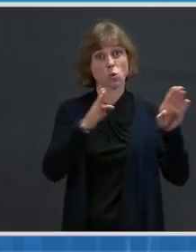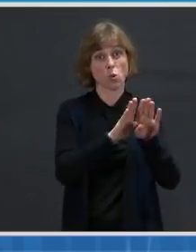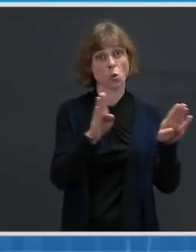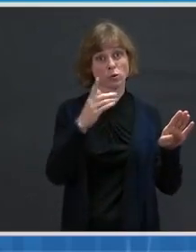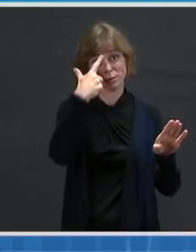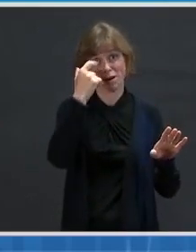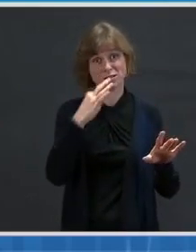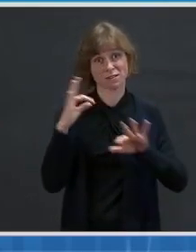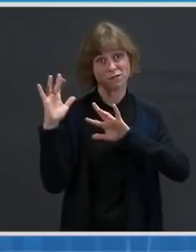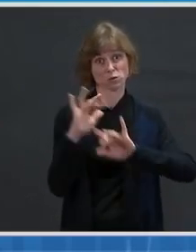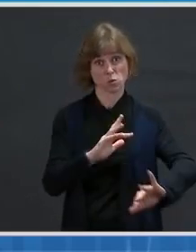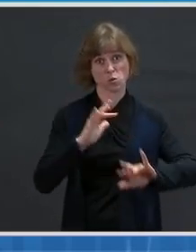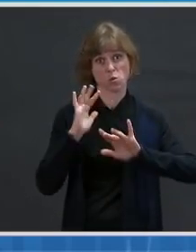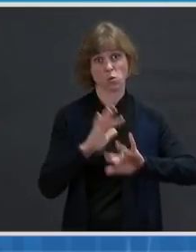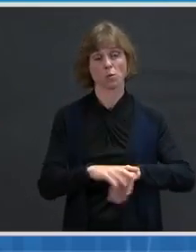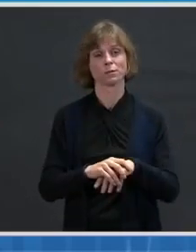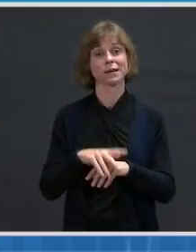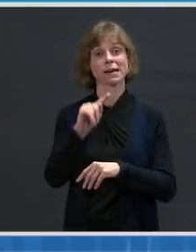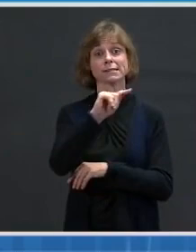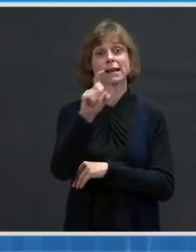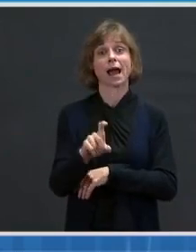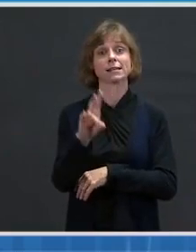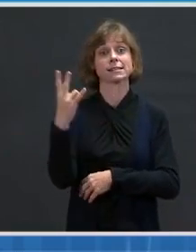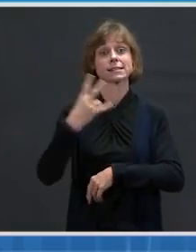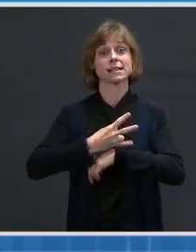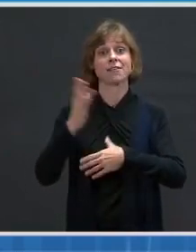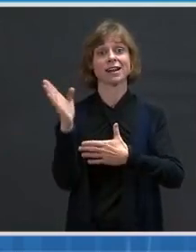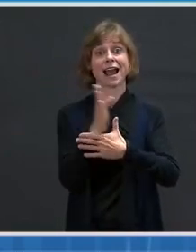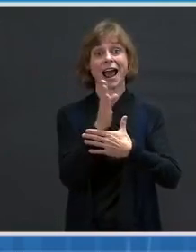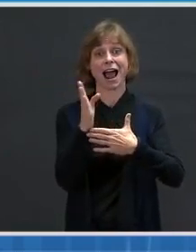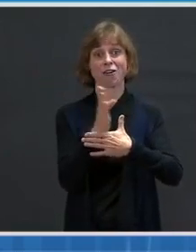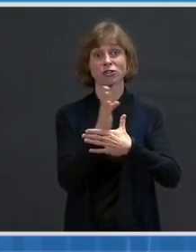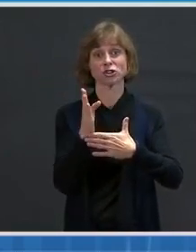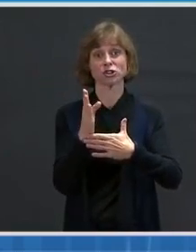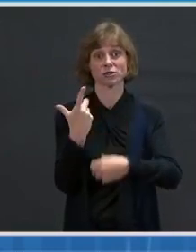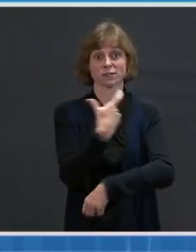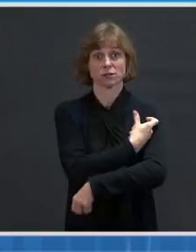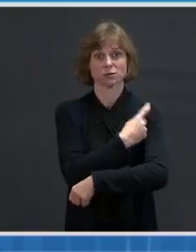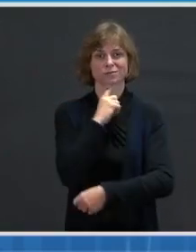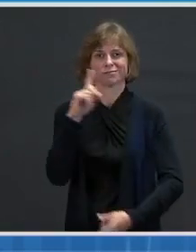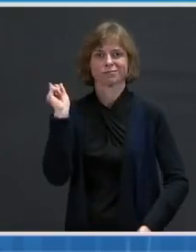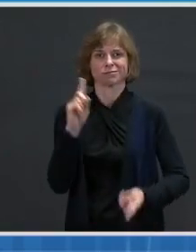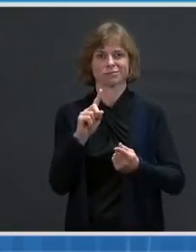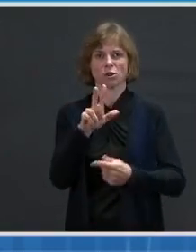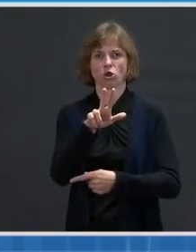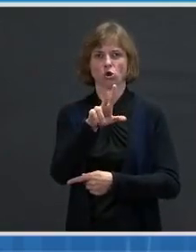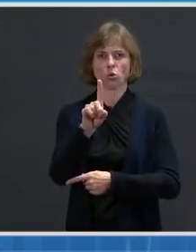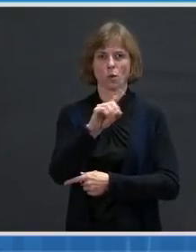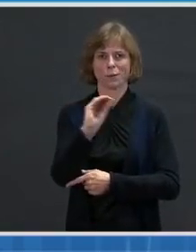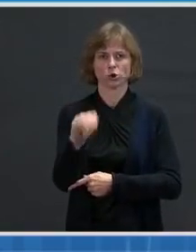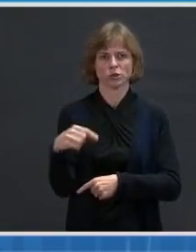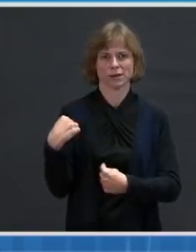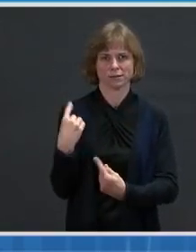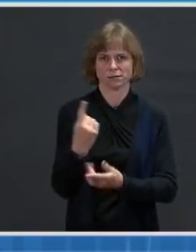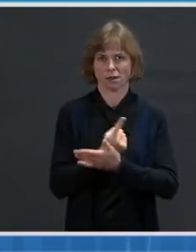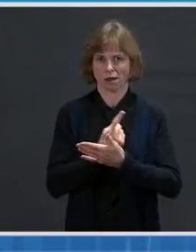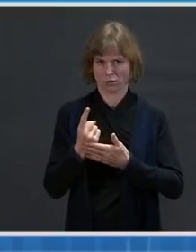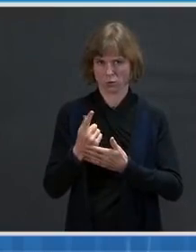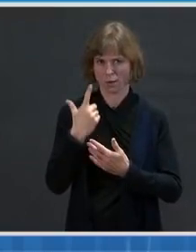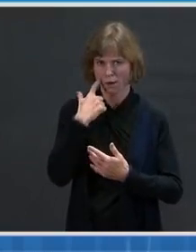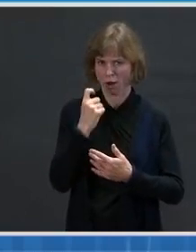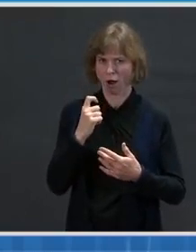7-day average of administered COVID-19 doses decreased by 31% in the past week due to winter